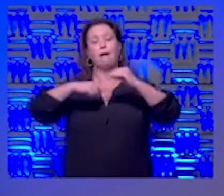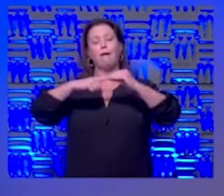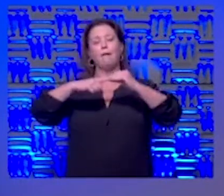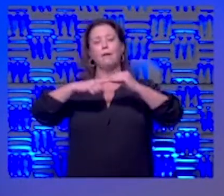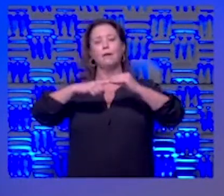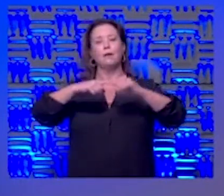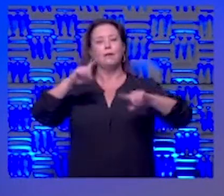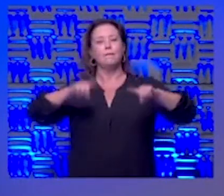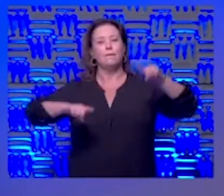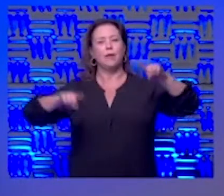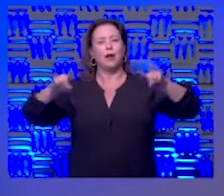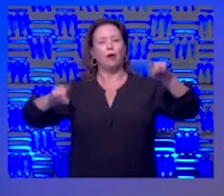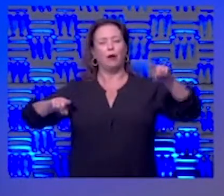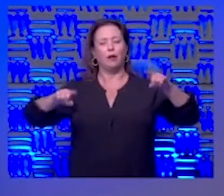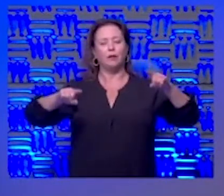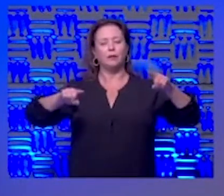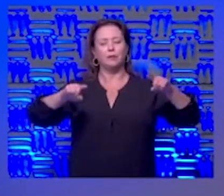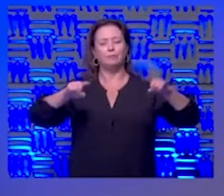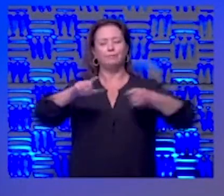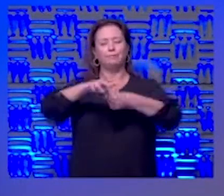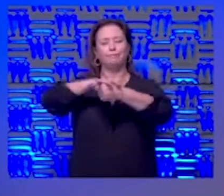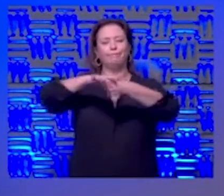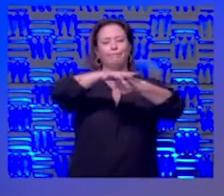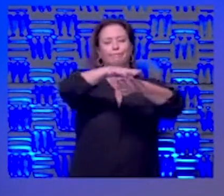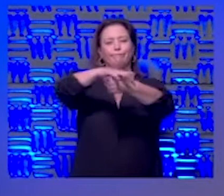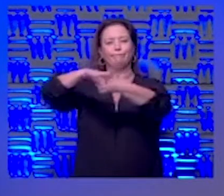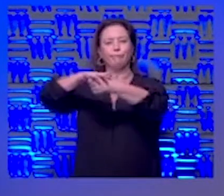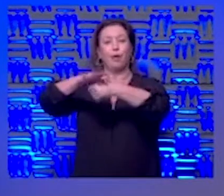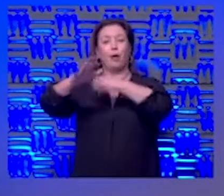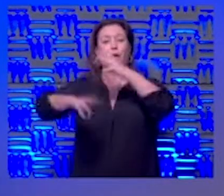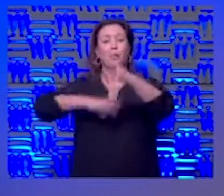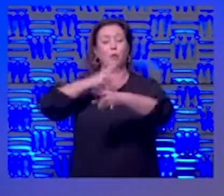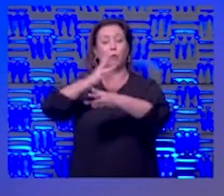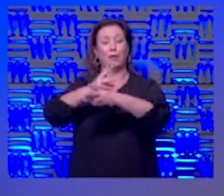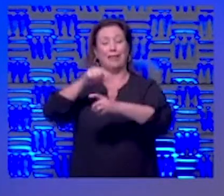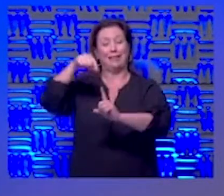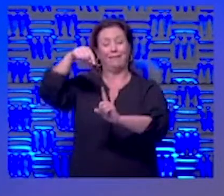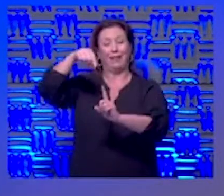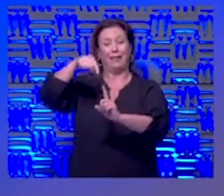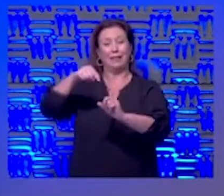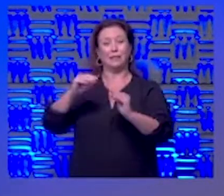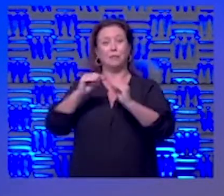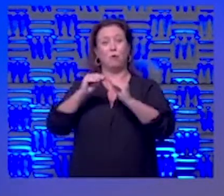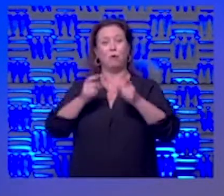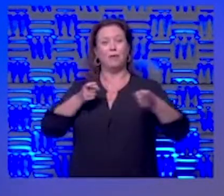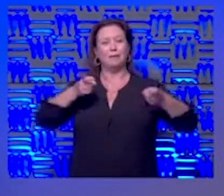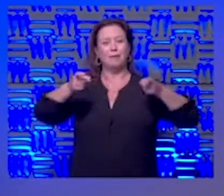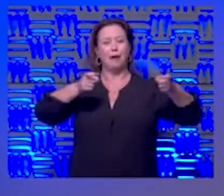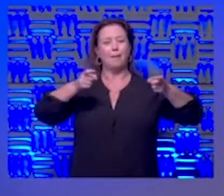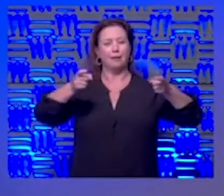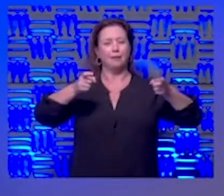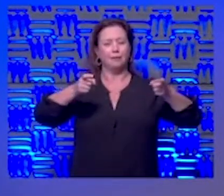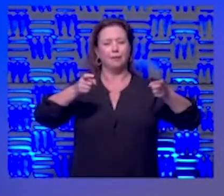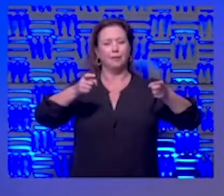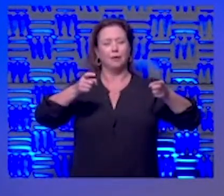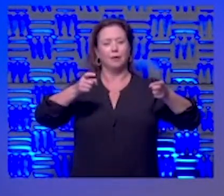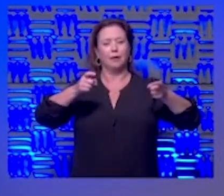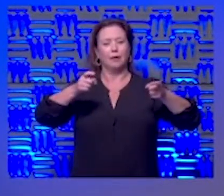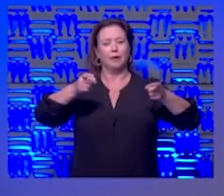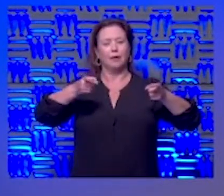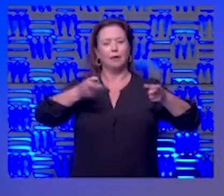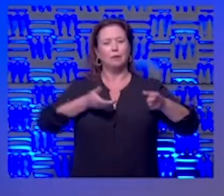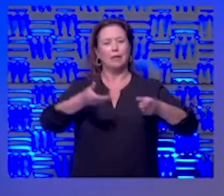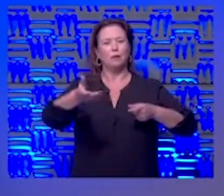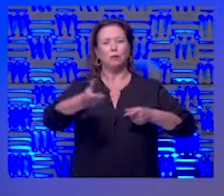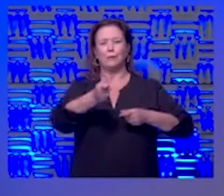various isolates around the world and now think that this isolate is the more dominant form. It was introduced